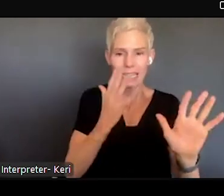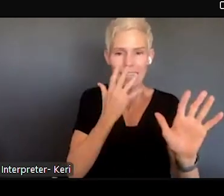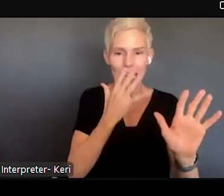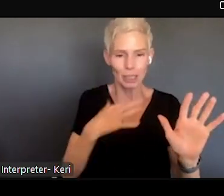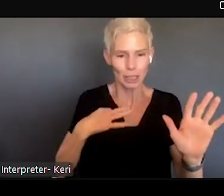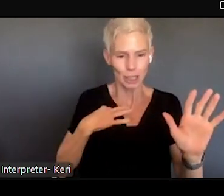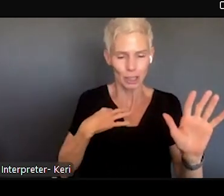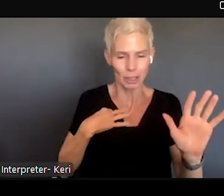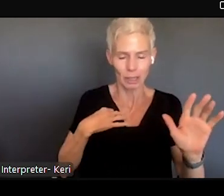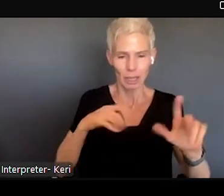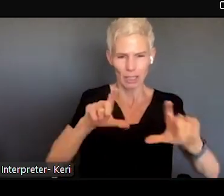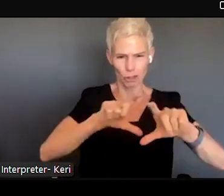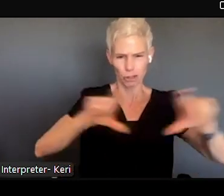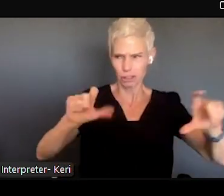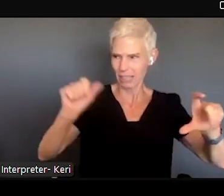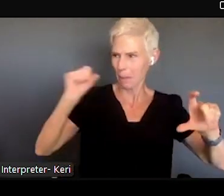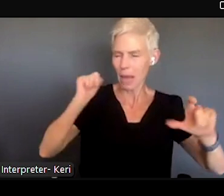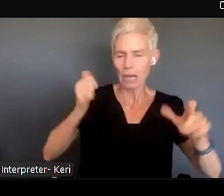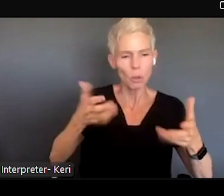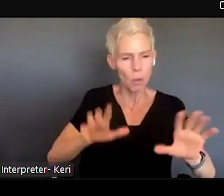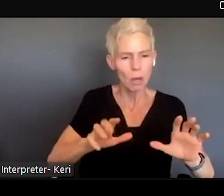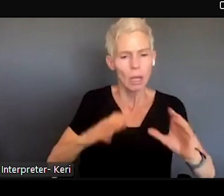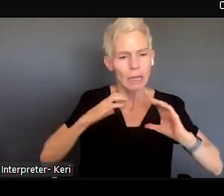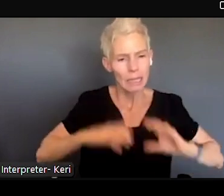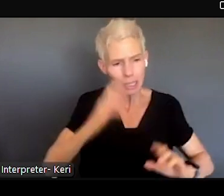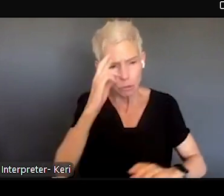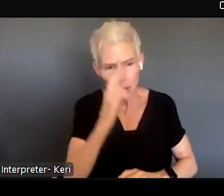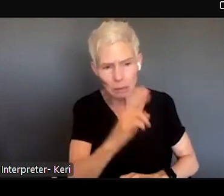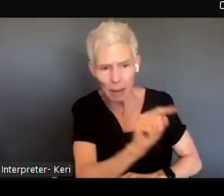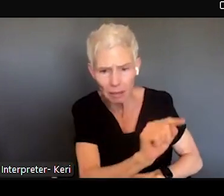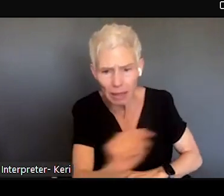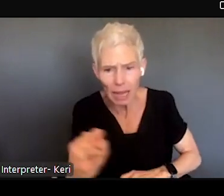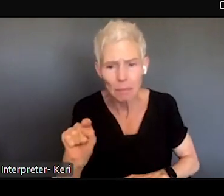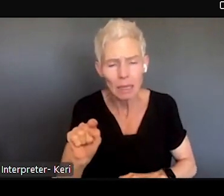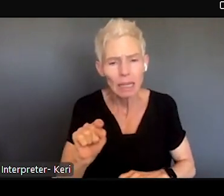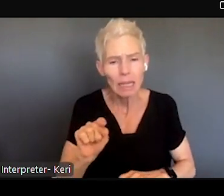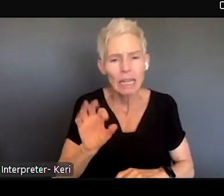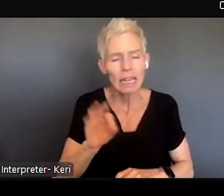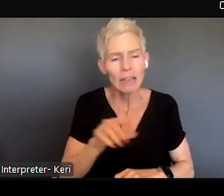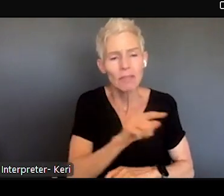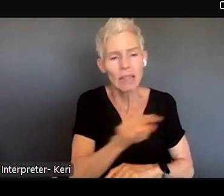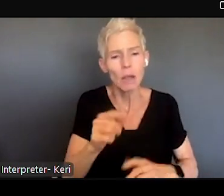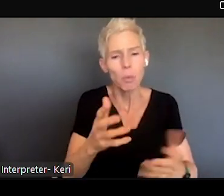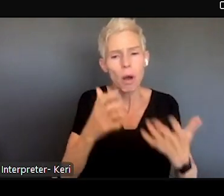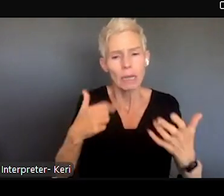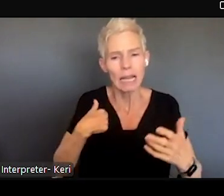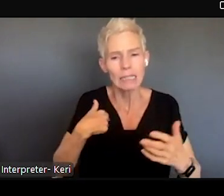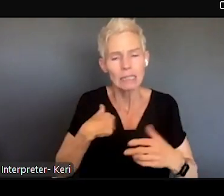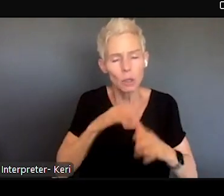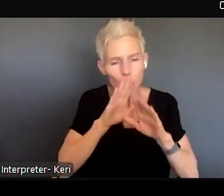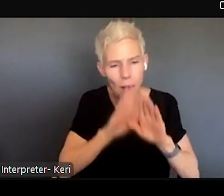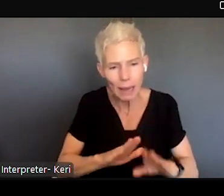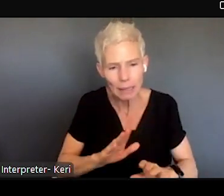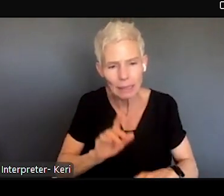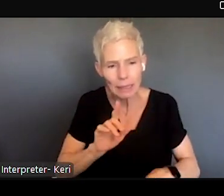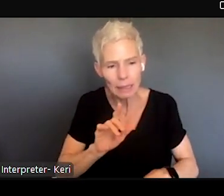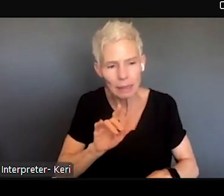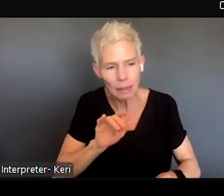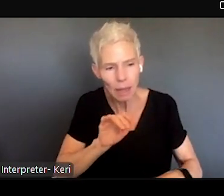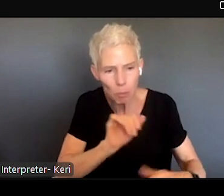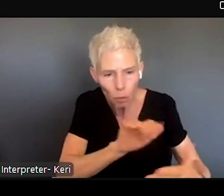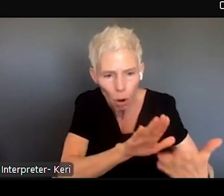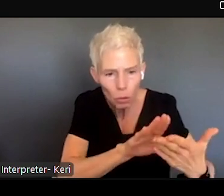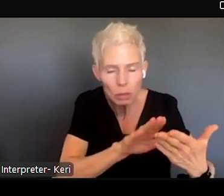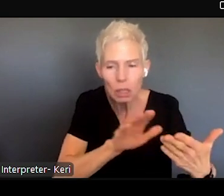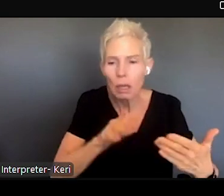because we do respect our clients and we do want to make sure that if they want us to kind of approach quietly and not let the neighbors or everyone else in